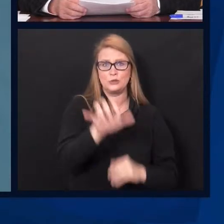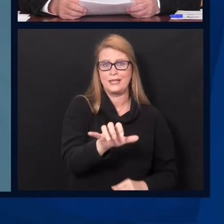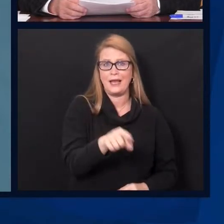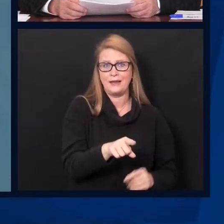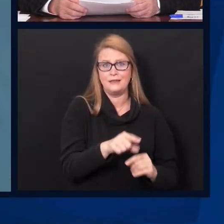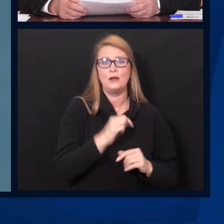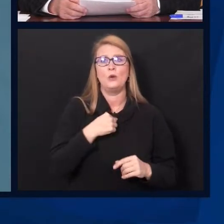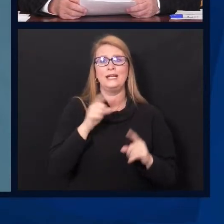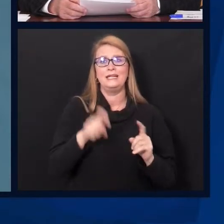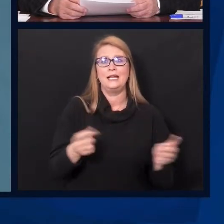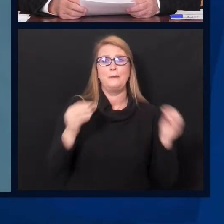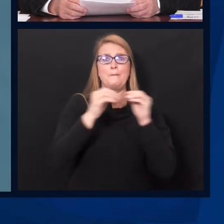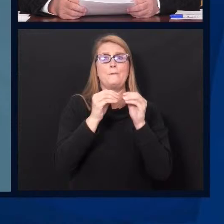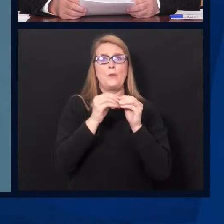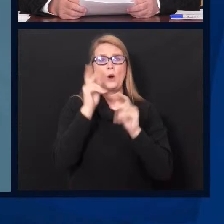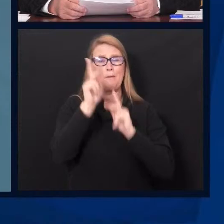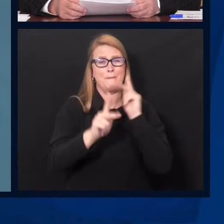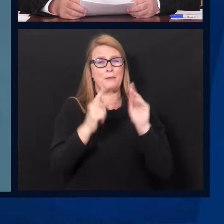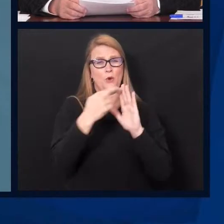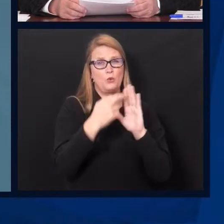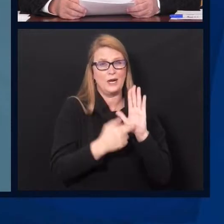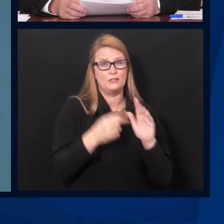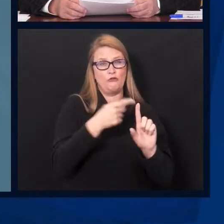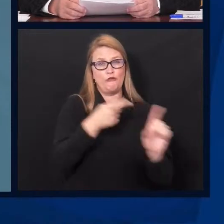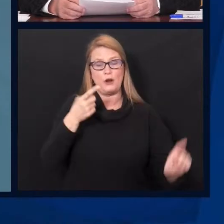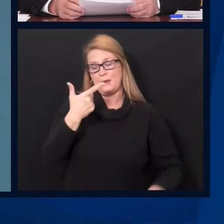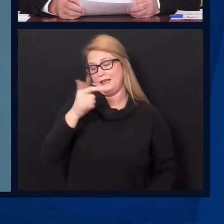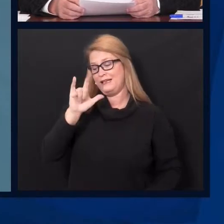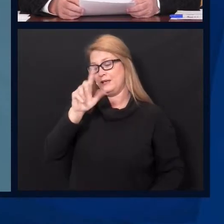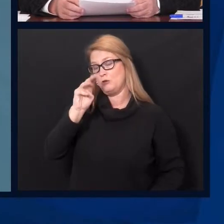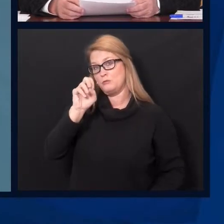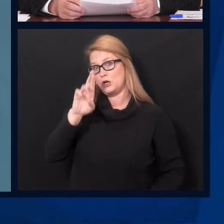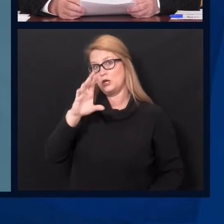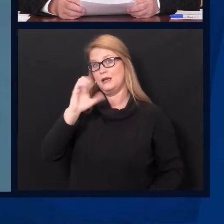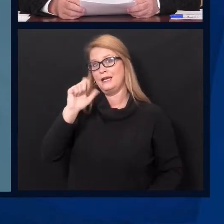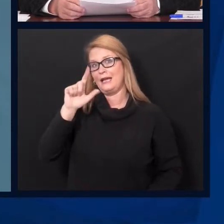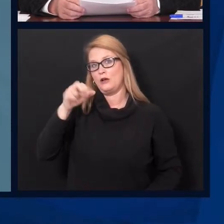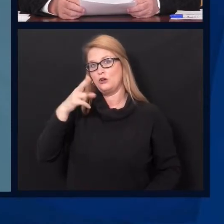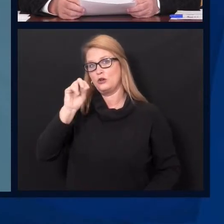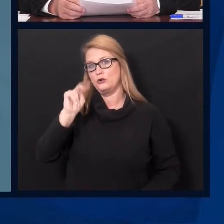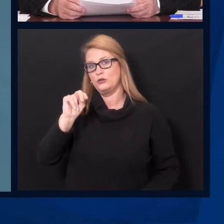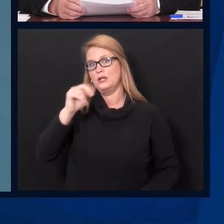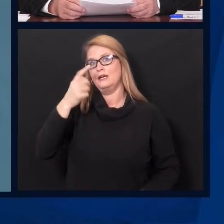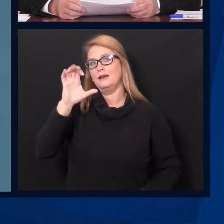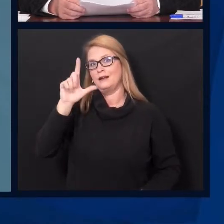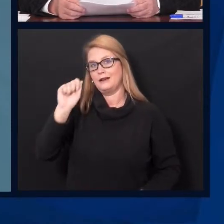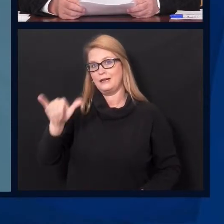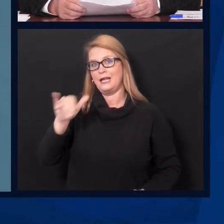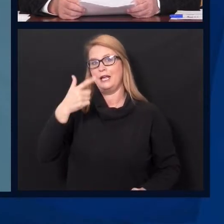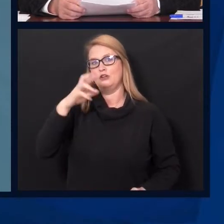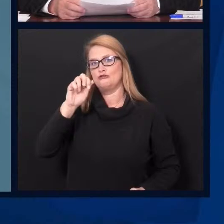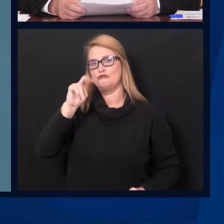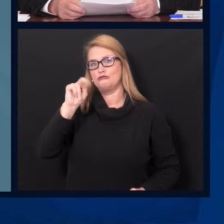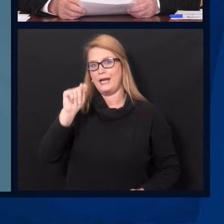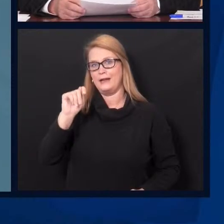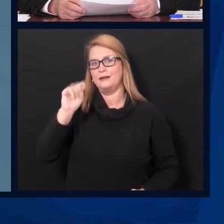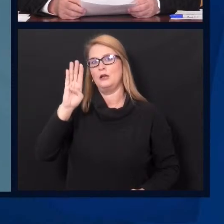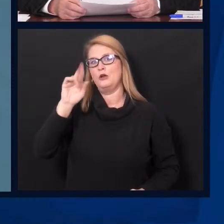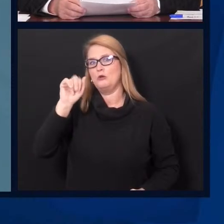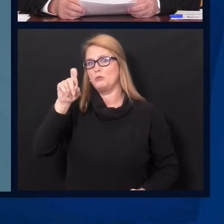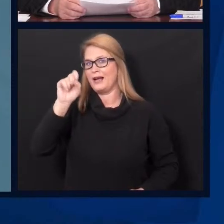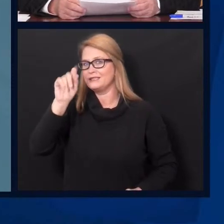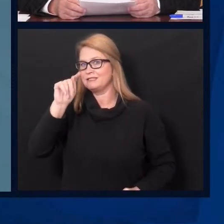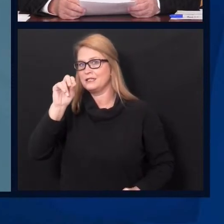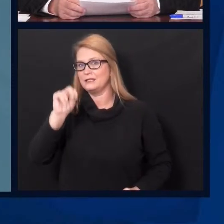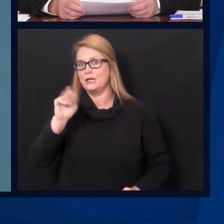get more pre-registration out of Gilmer, Calhoun, Clay, Grant, Braxton, and Monroe counties. It's